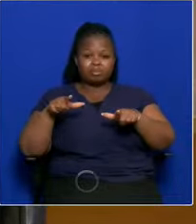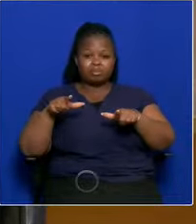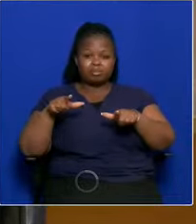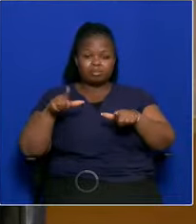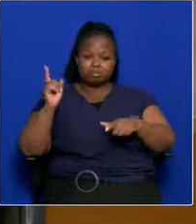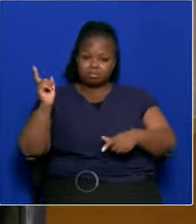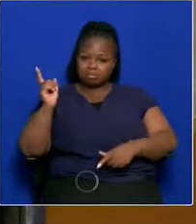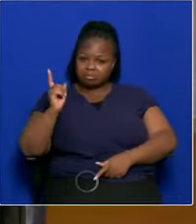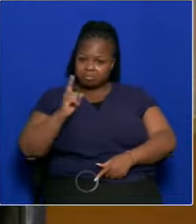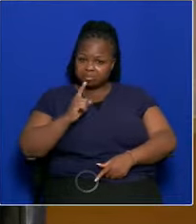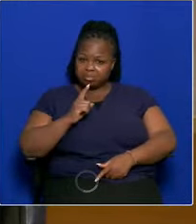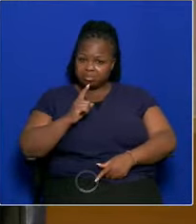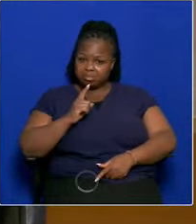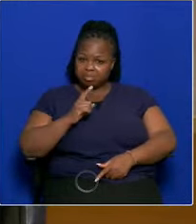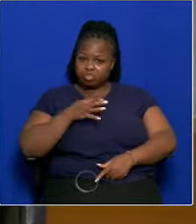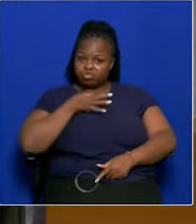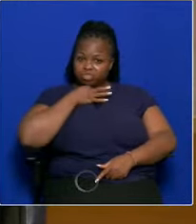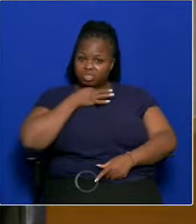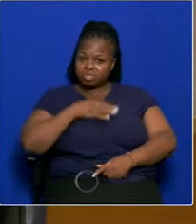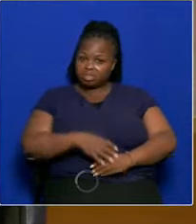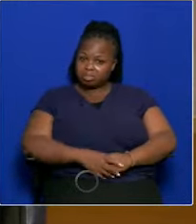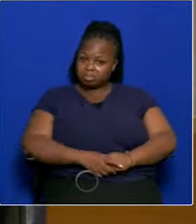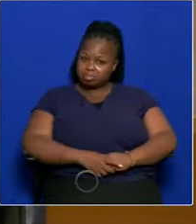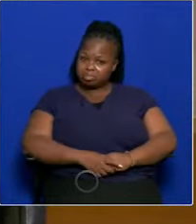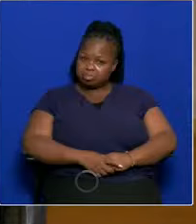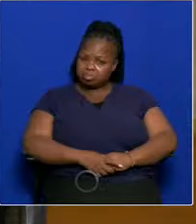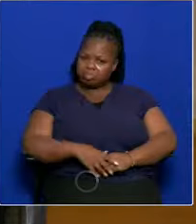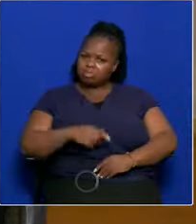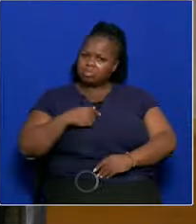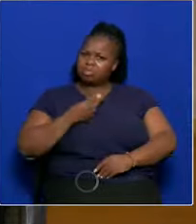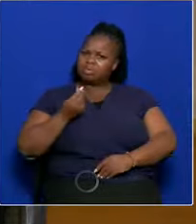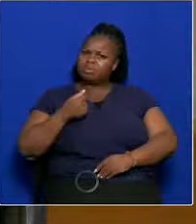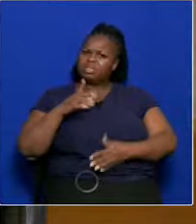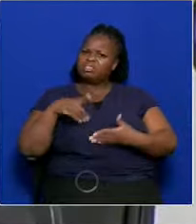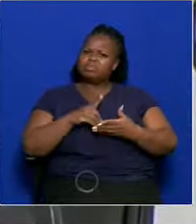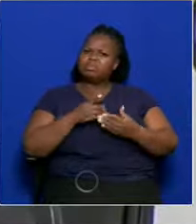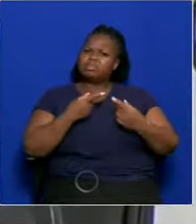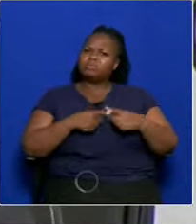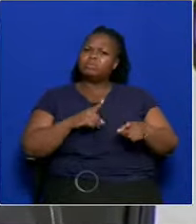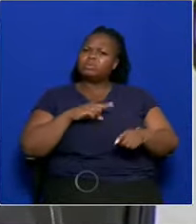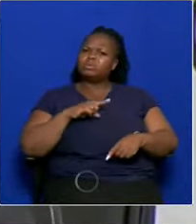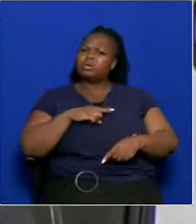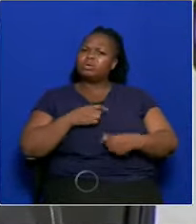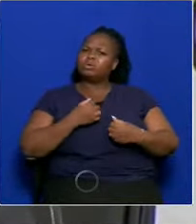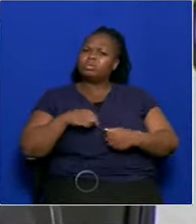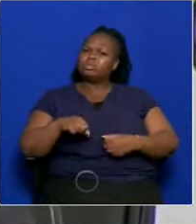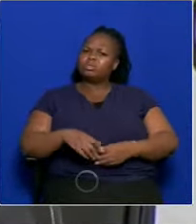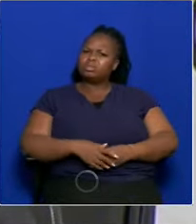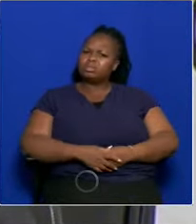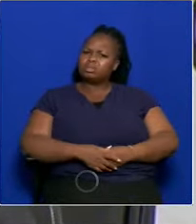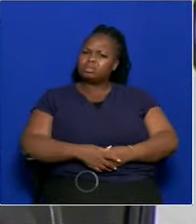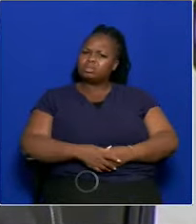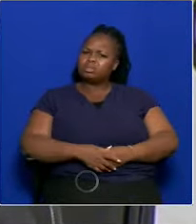Huge risk, I would say. Why was the money not deposited in Limpopo? Instead of having